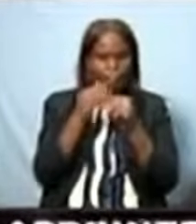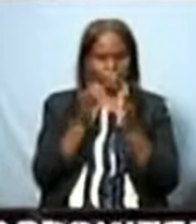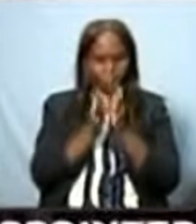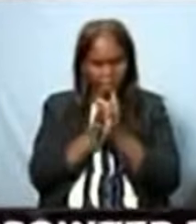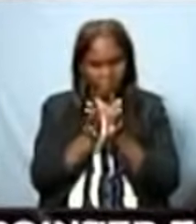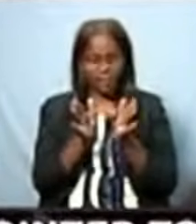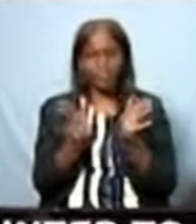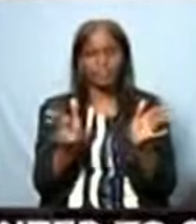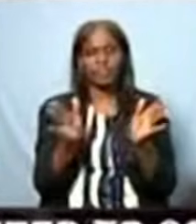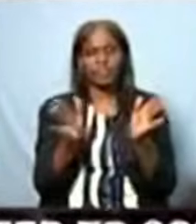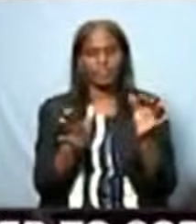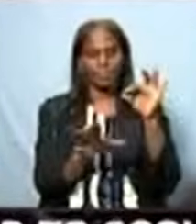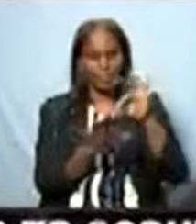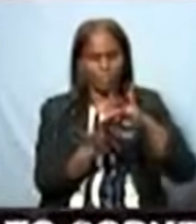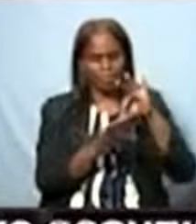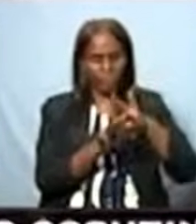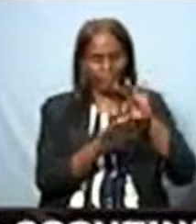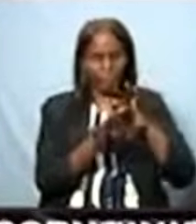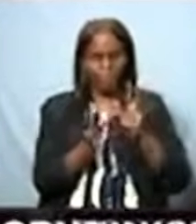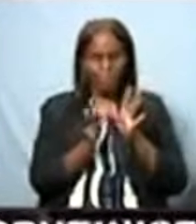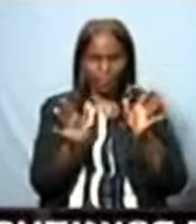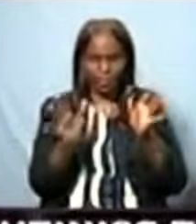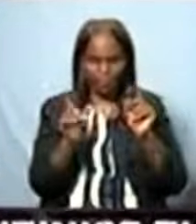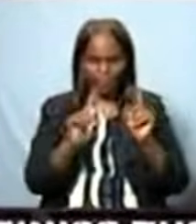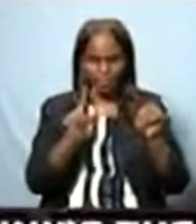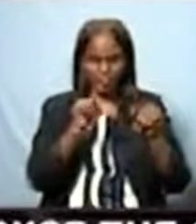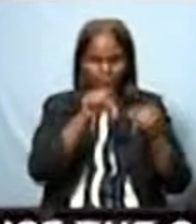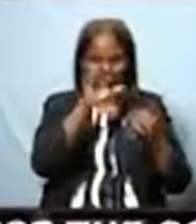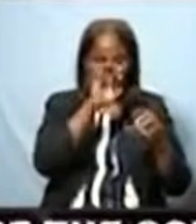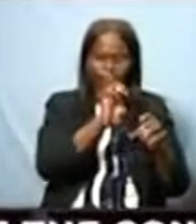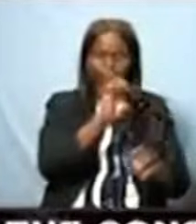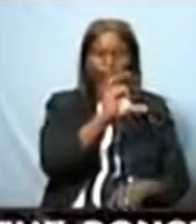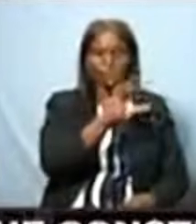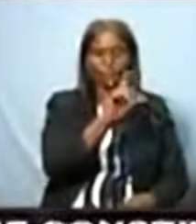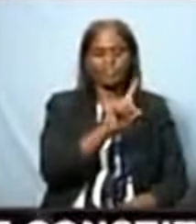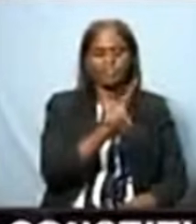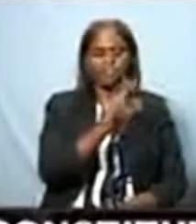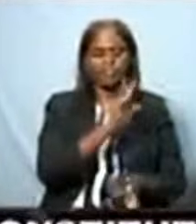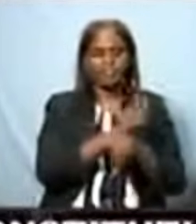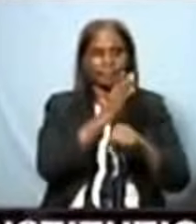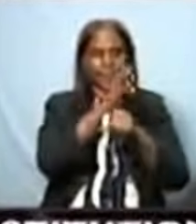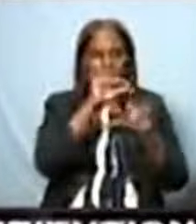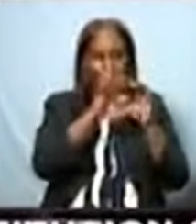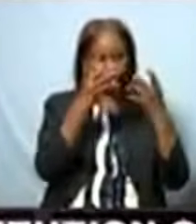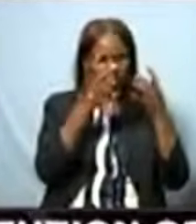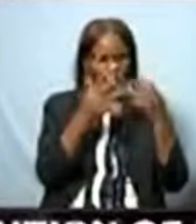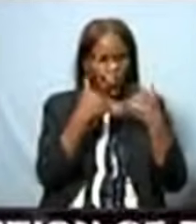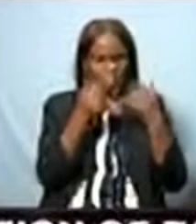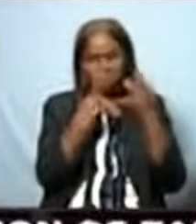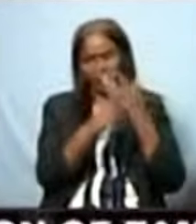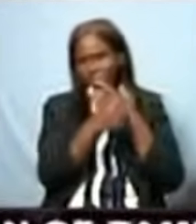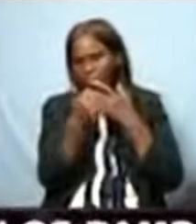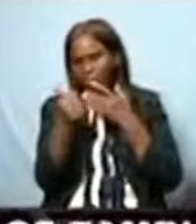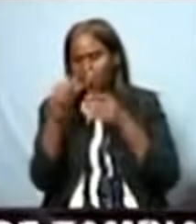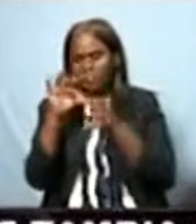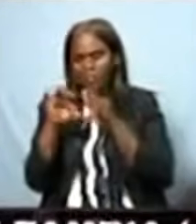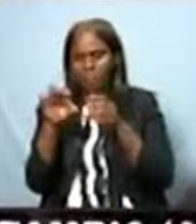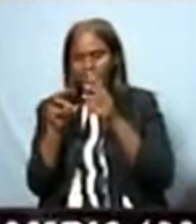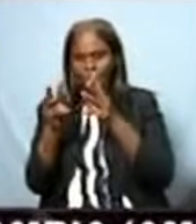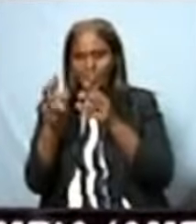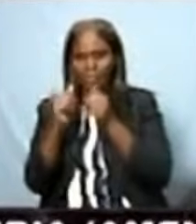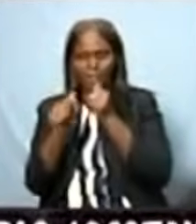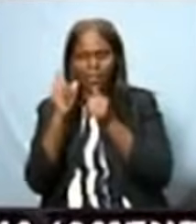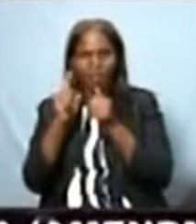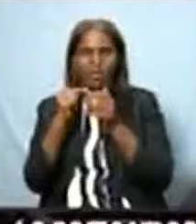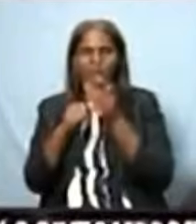parallel voting systems, where the electoral commission after the elections have to come up with another voting system which